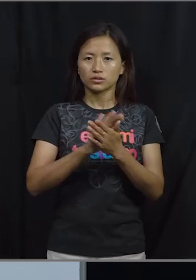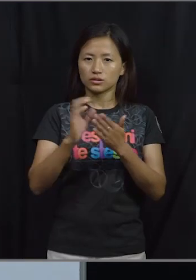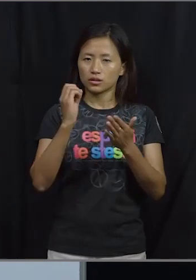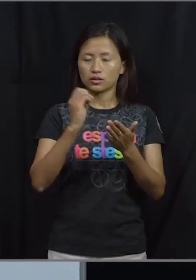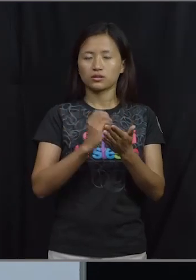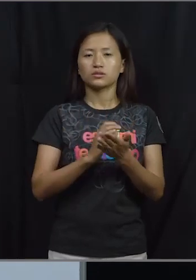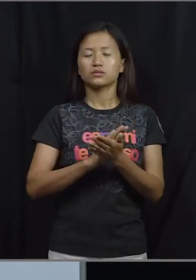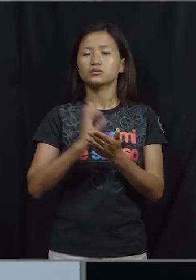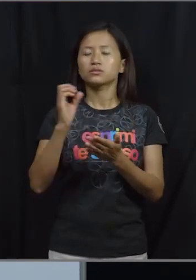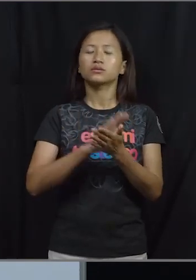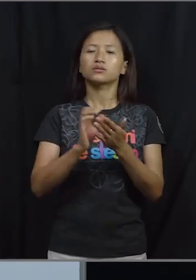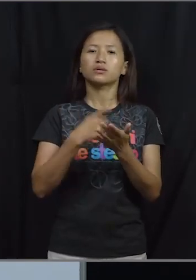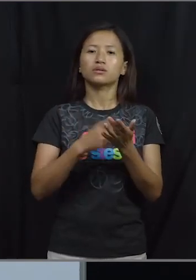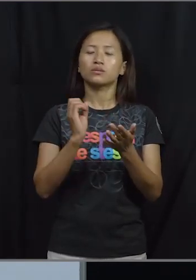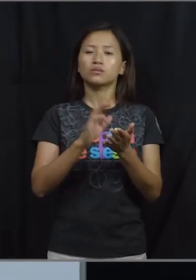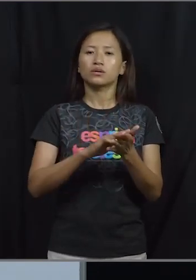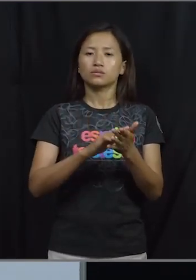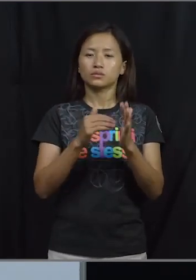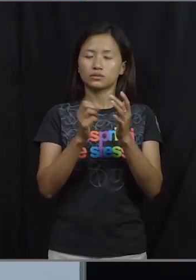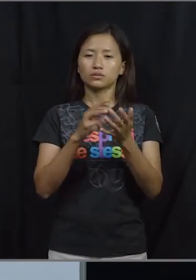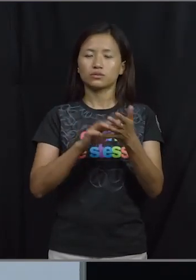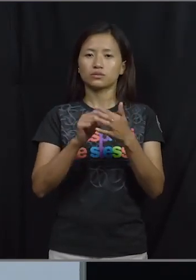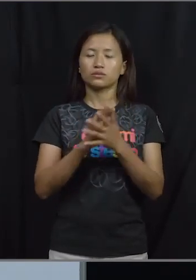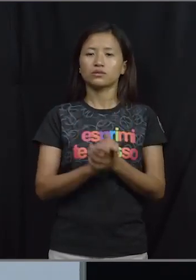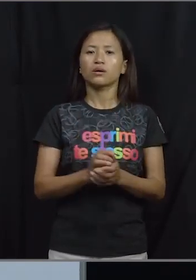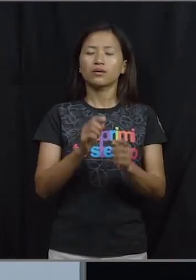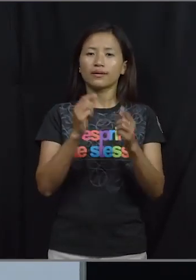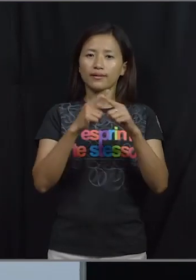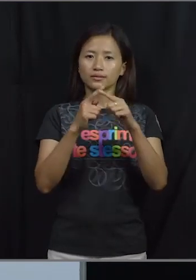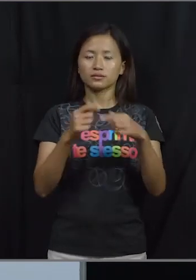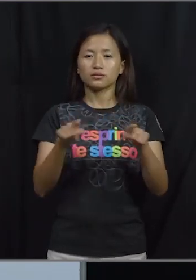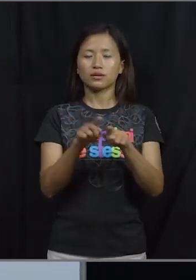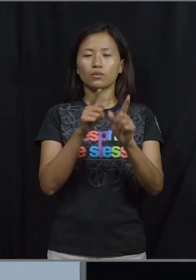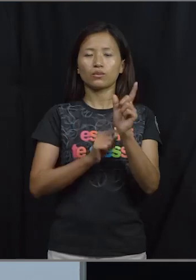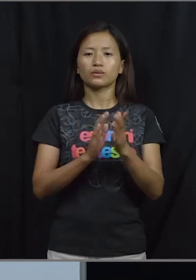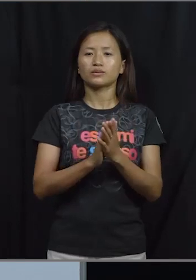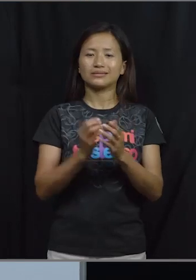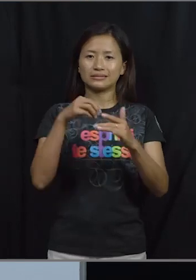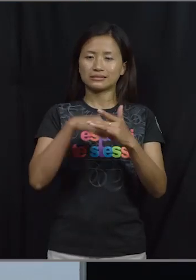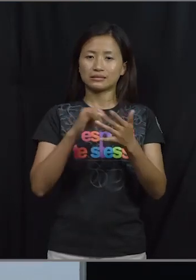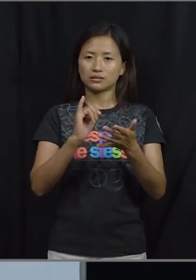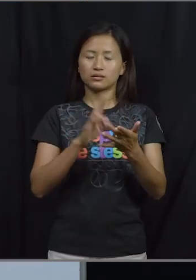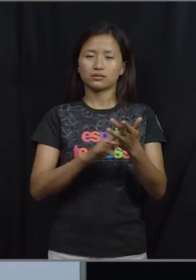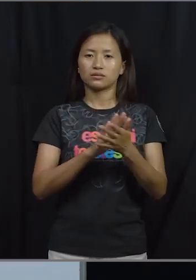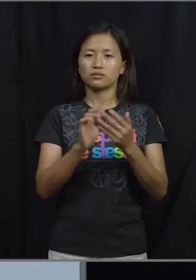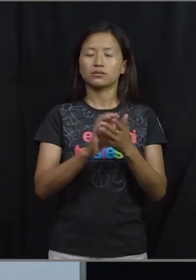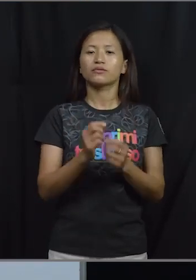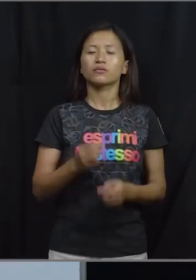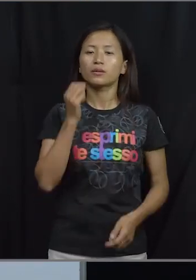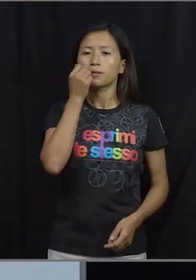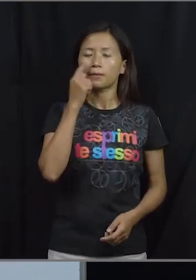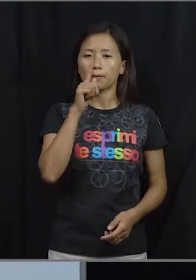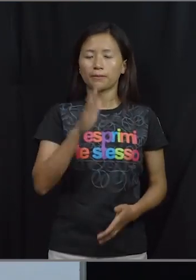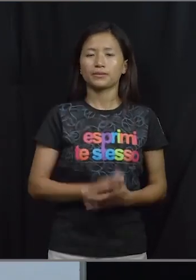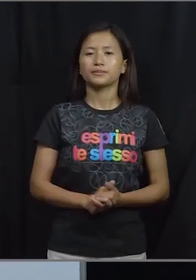So those chromosomes, the X and the Y chromosomes, we inherit from our parents, okay?